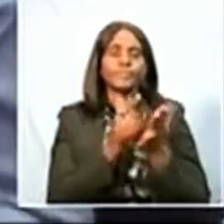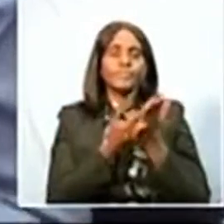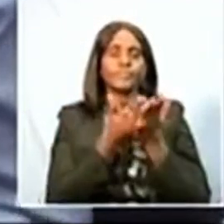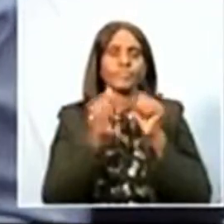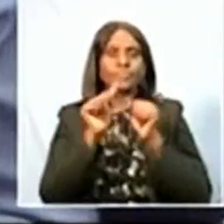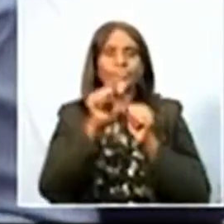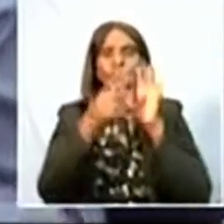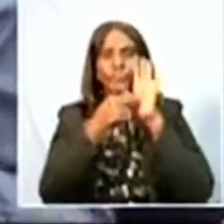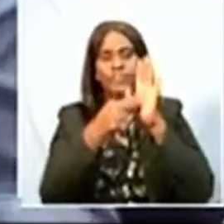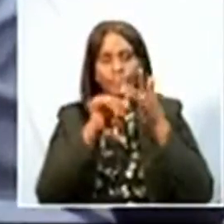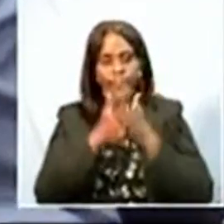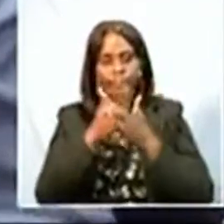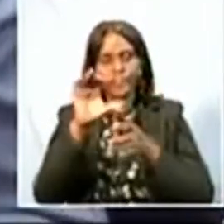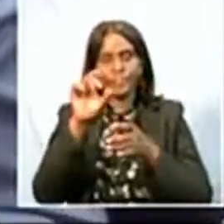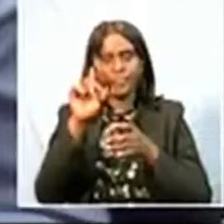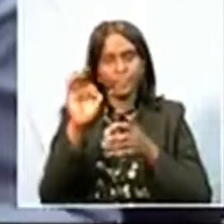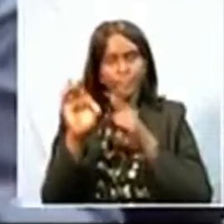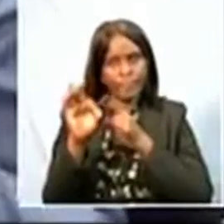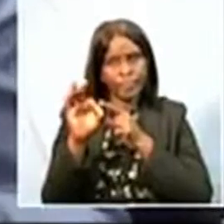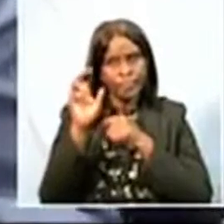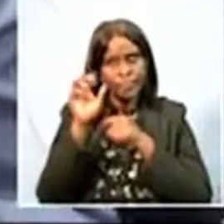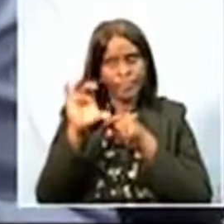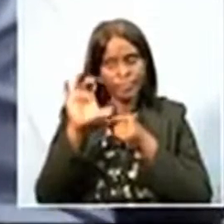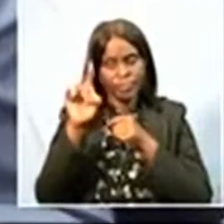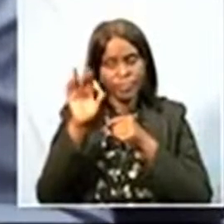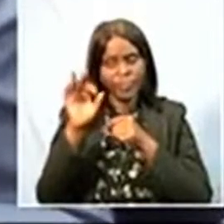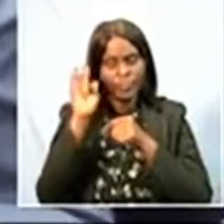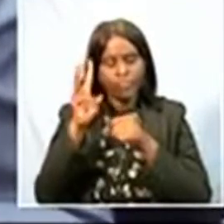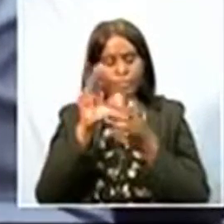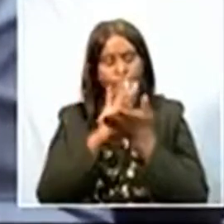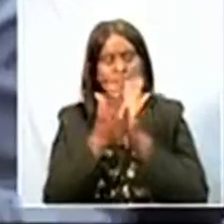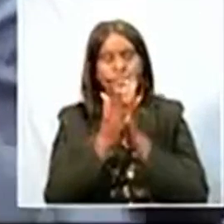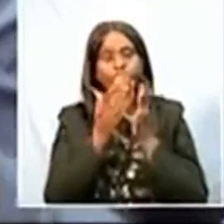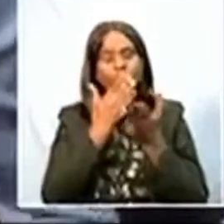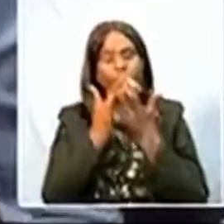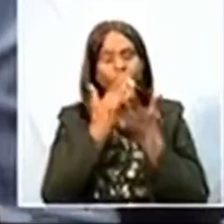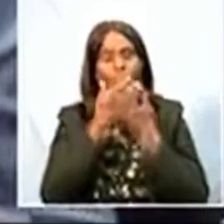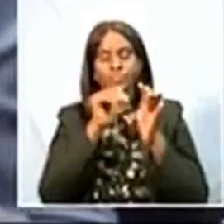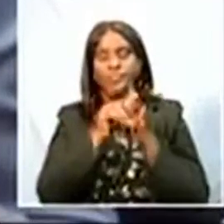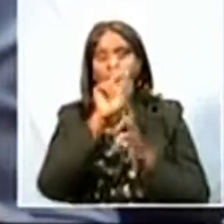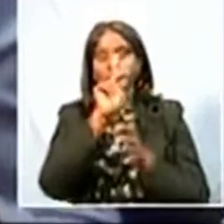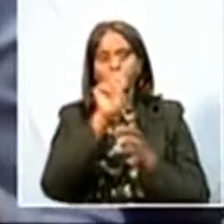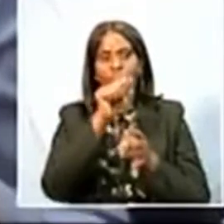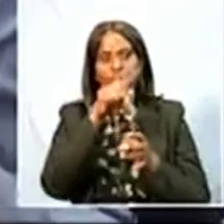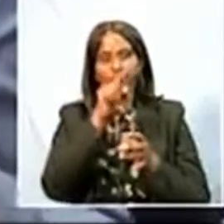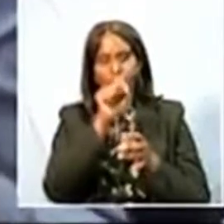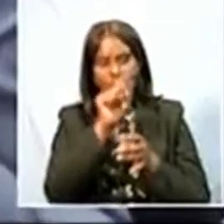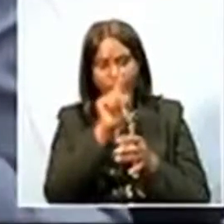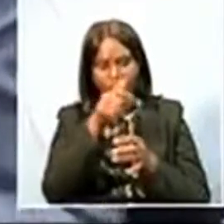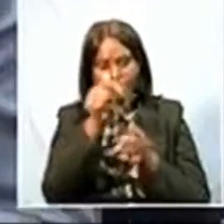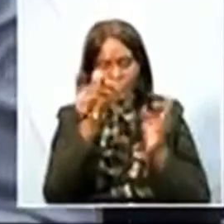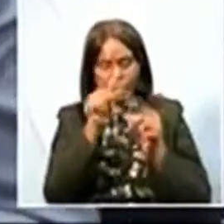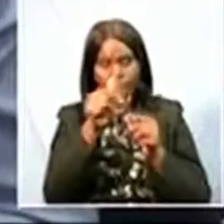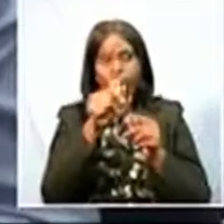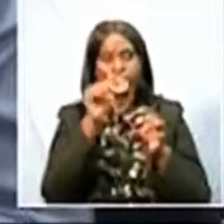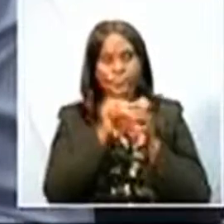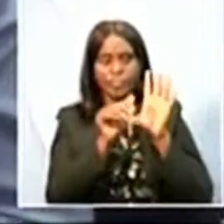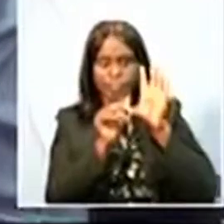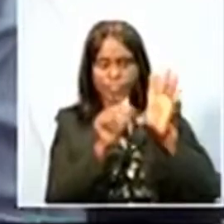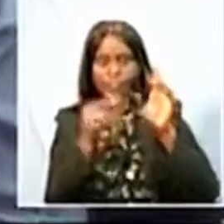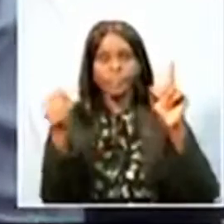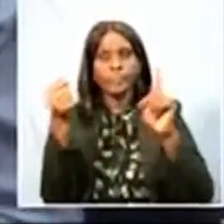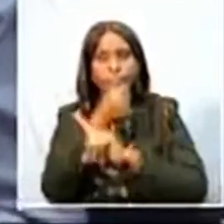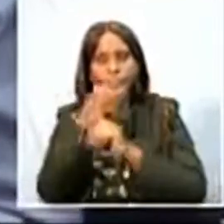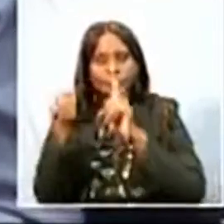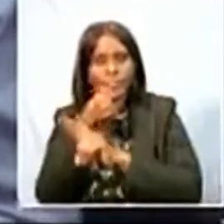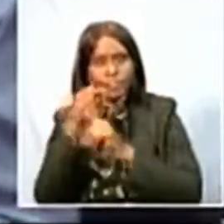you demonstrate how CDF will be a game changer in KAPUTA when you are in the forefront